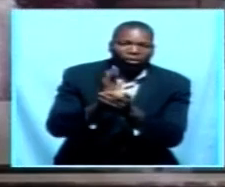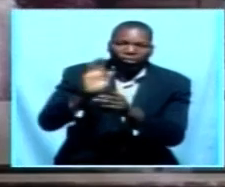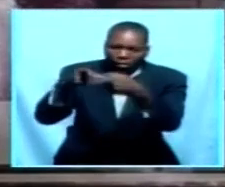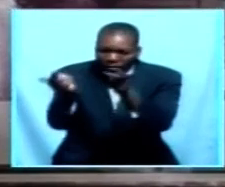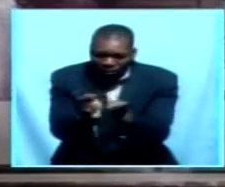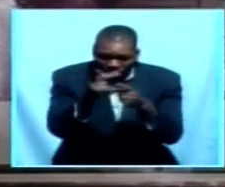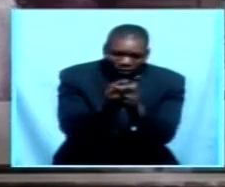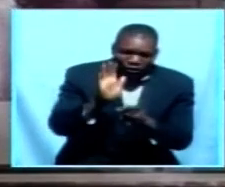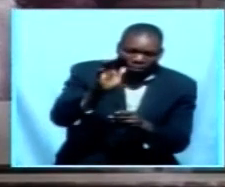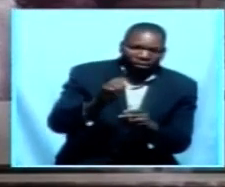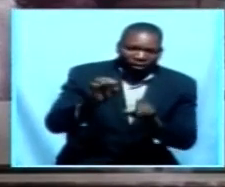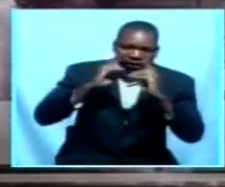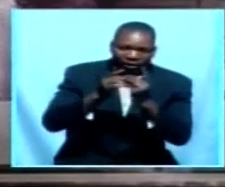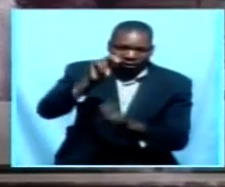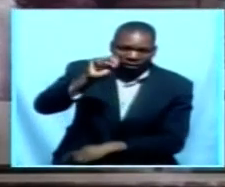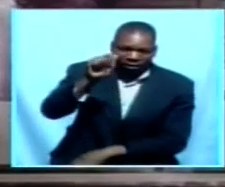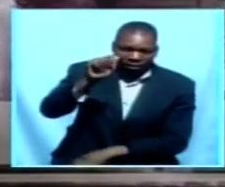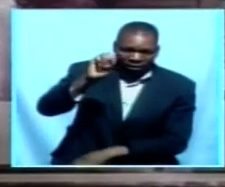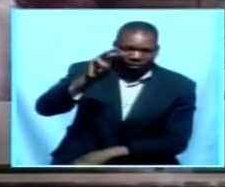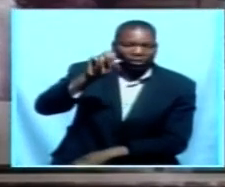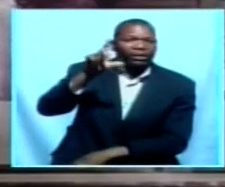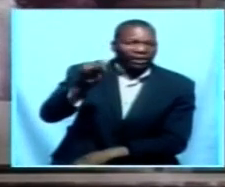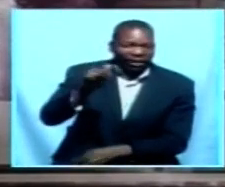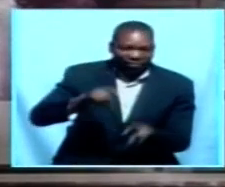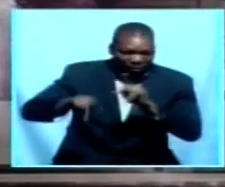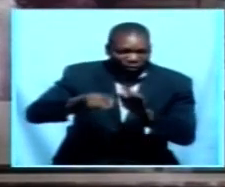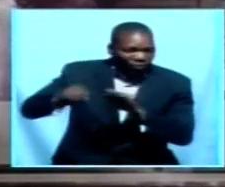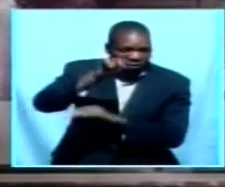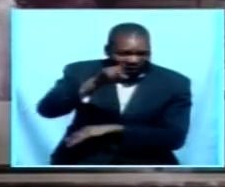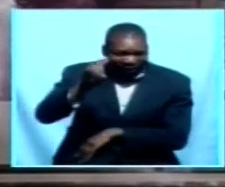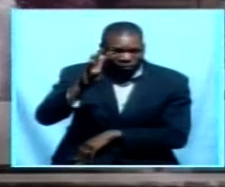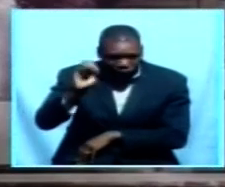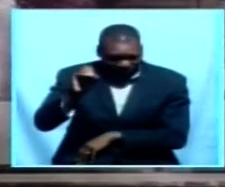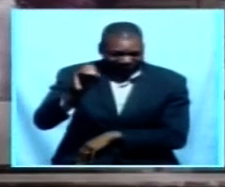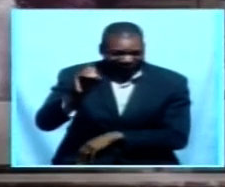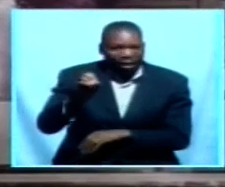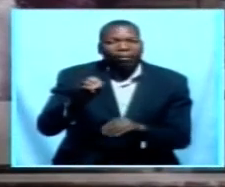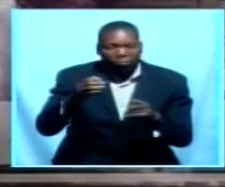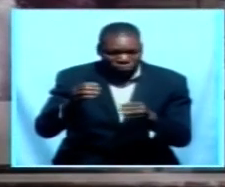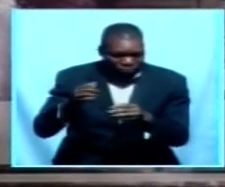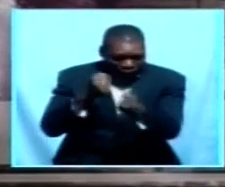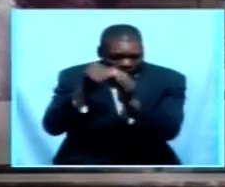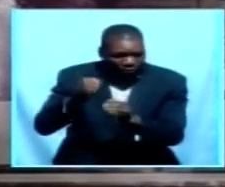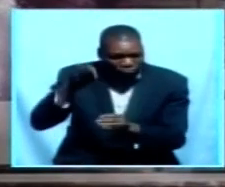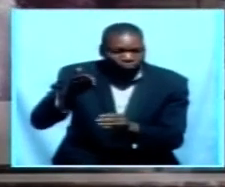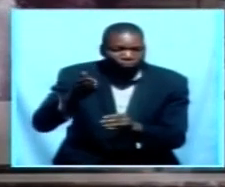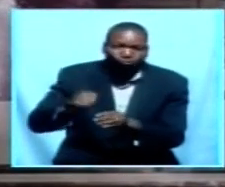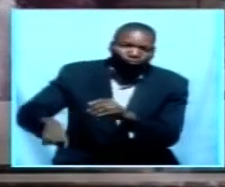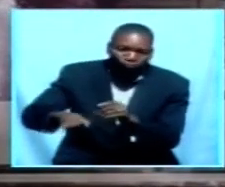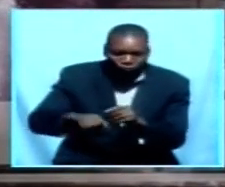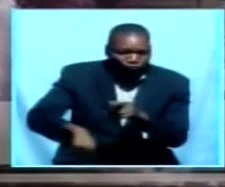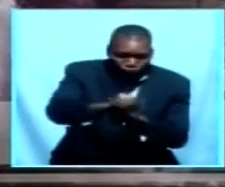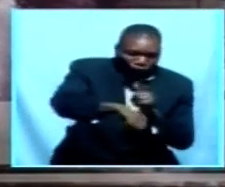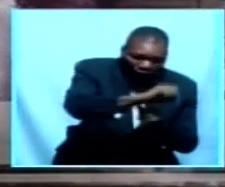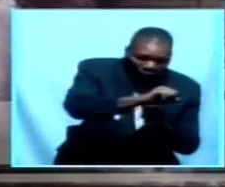been displaced in Namwala district by UPND cadres. Mr. Chama has described the call for a meeting as a ploy to